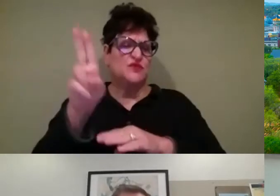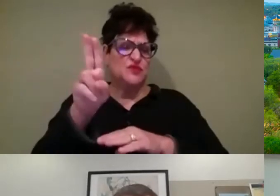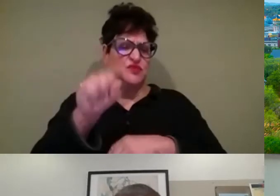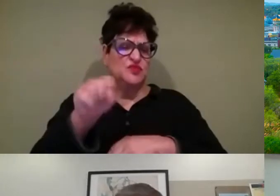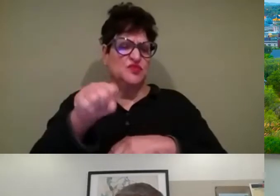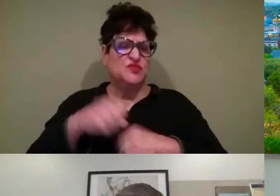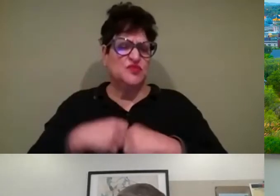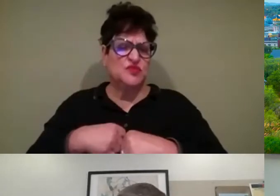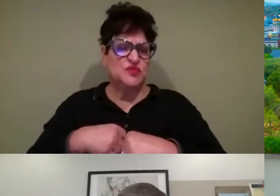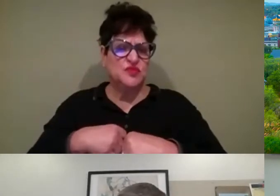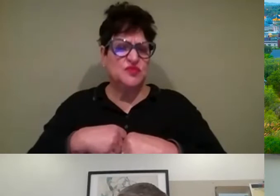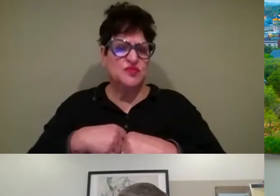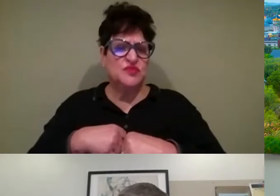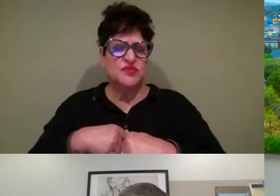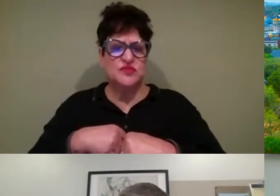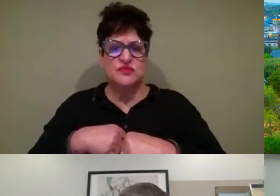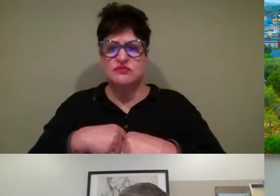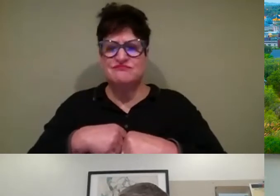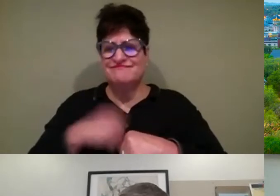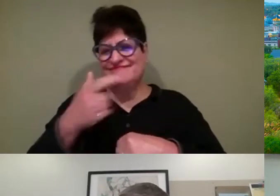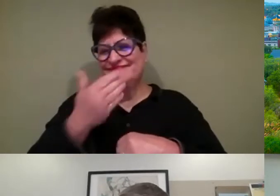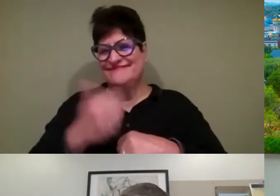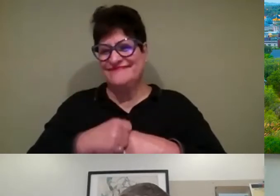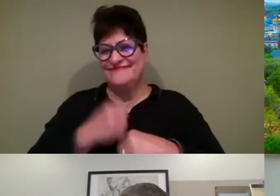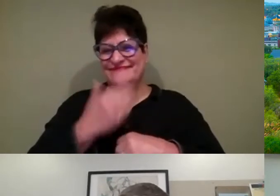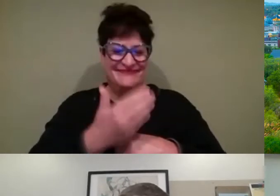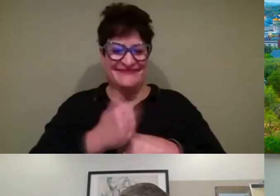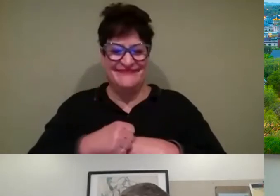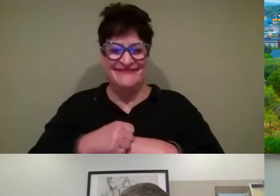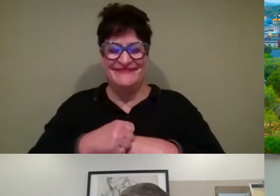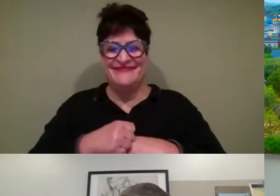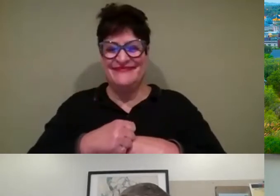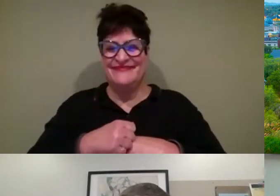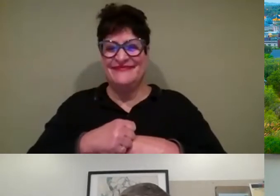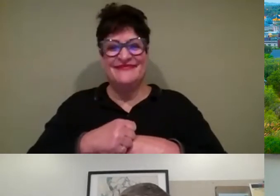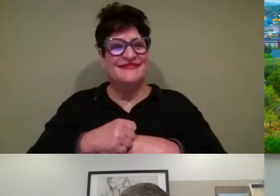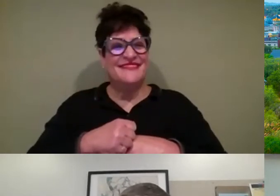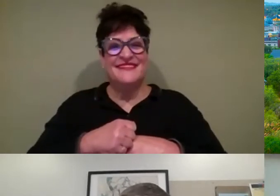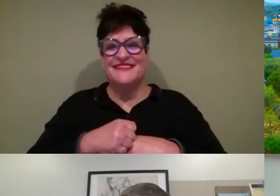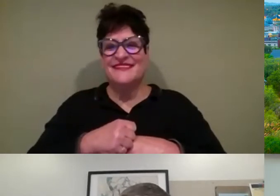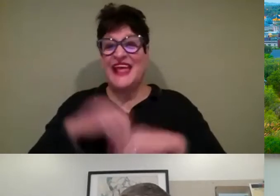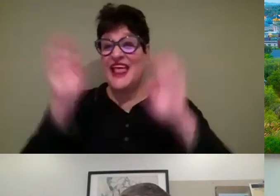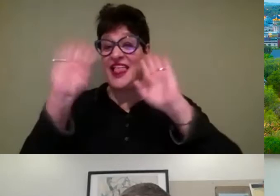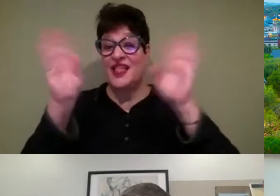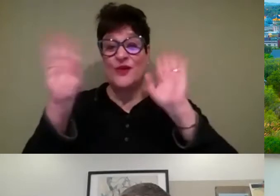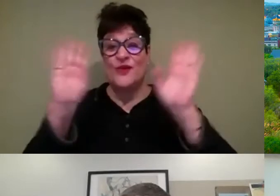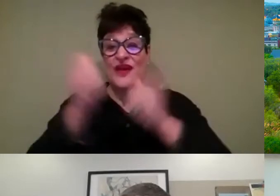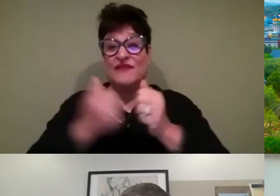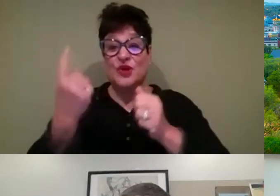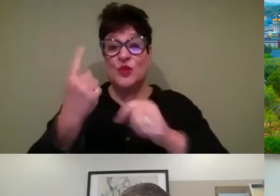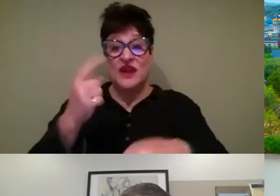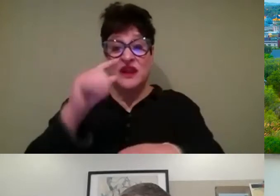Thank you. You're welcome. Kyle. Hello, everyone. I just have a